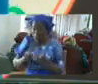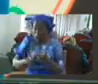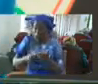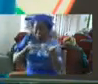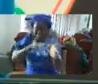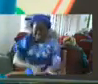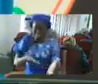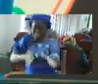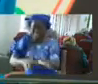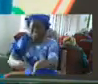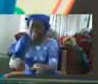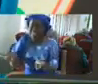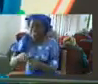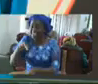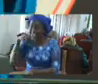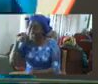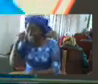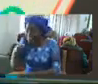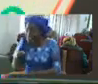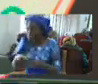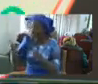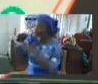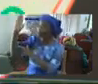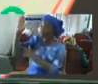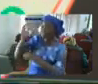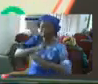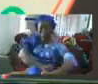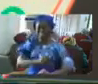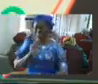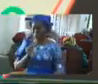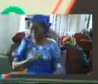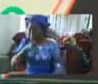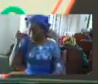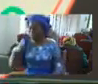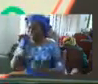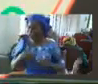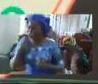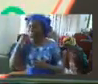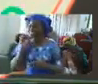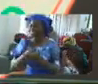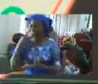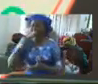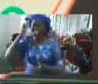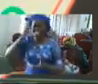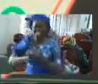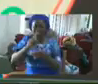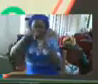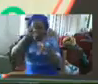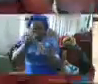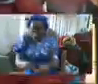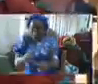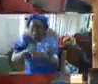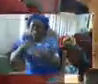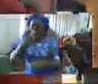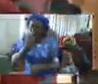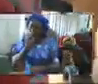But we have someone who said, he that dwelleth in the secret place of the Most High shall abide